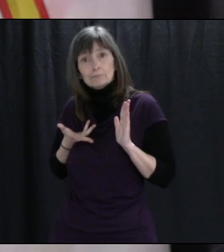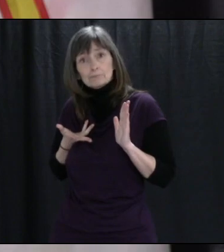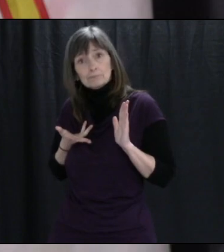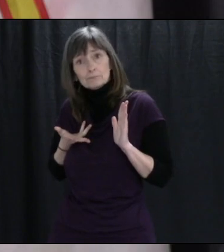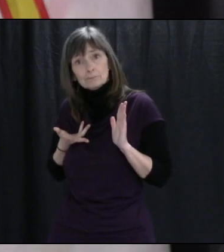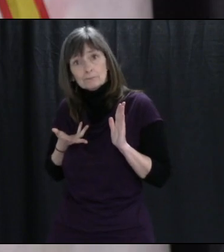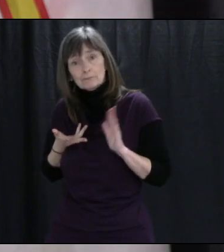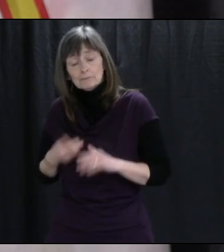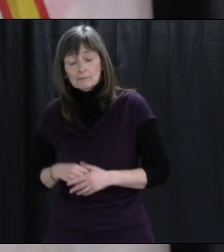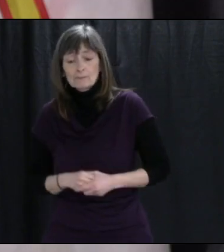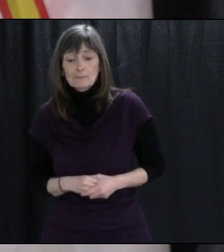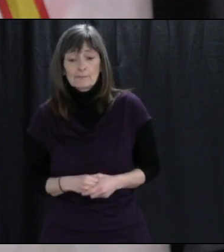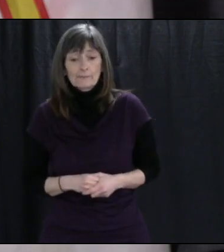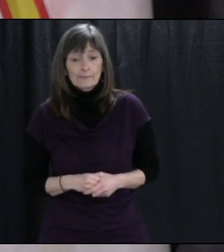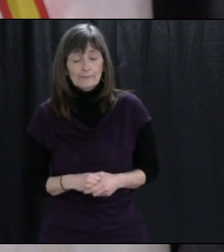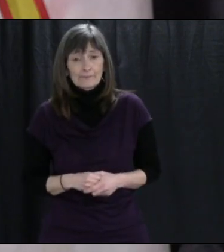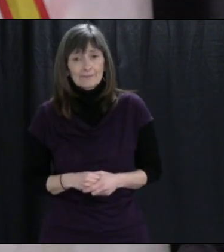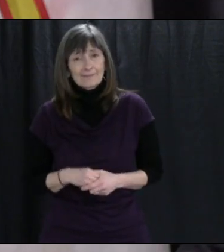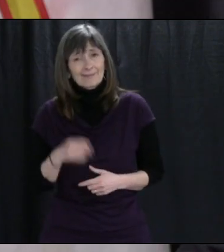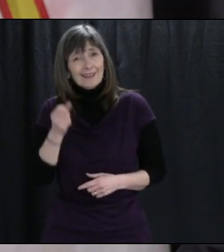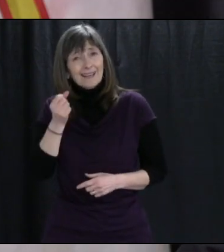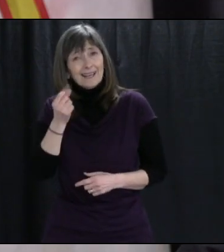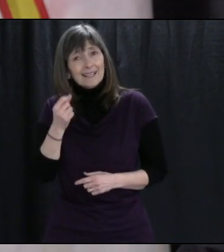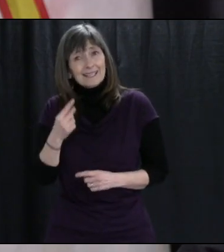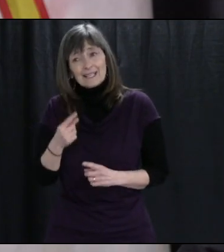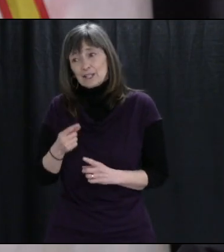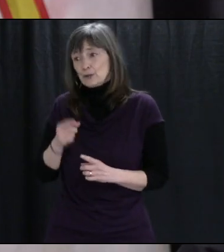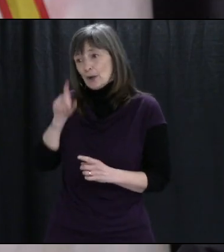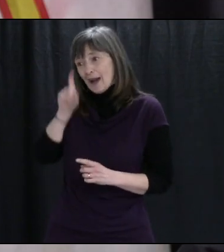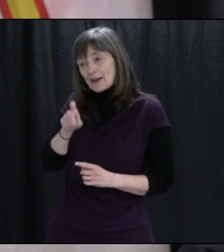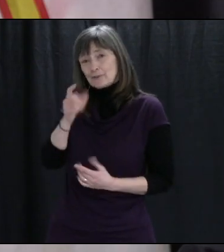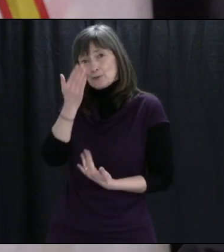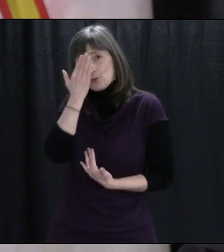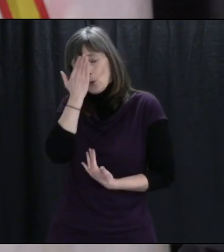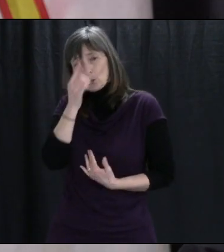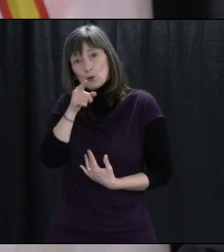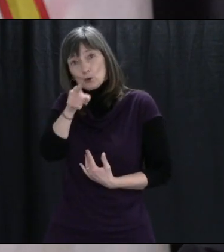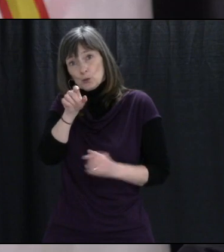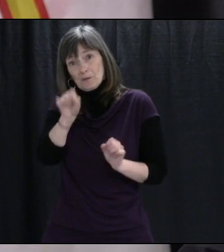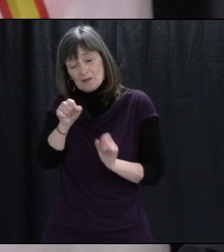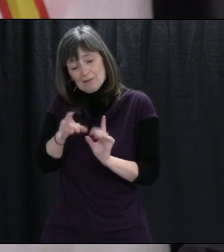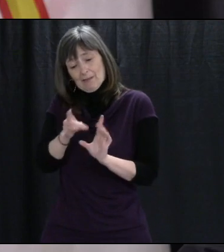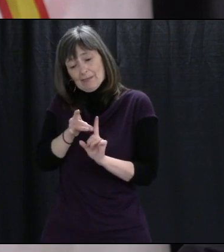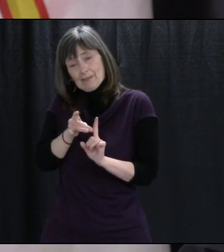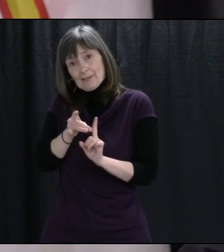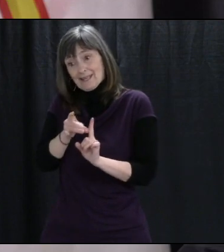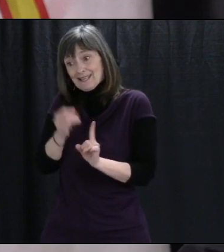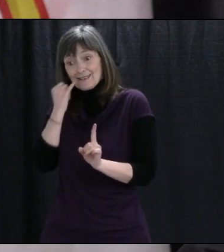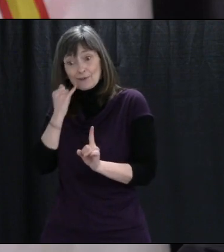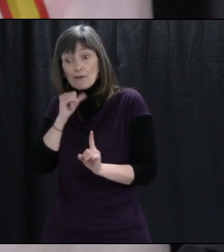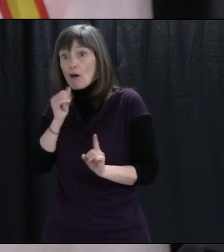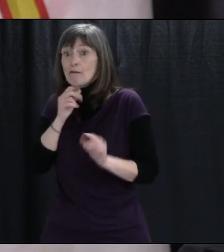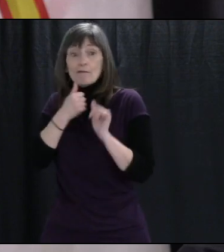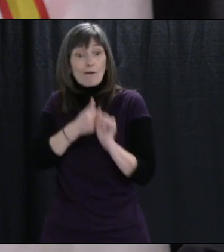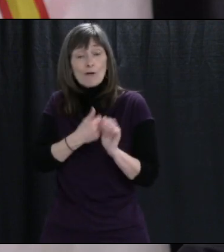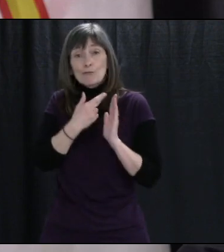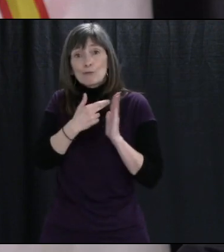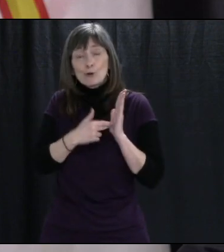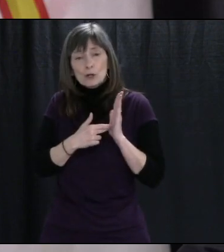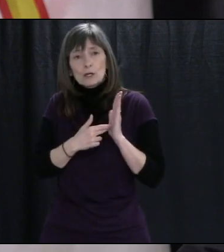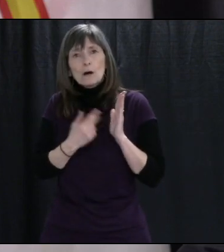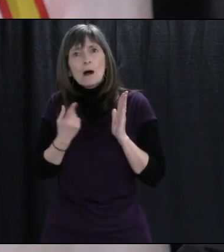people realize that they could be that vector, they could be that conduit. And until we reach a point where people really